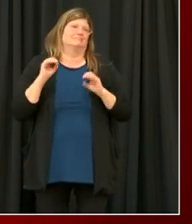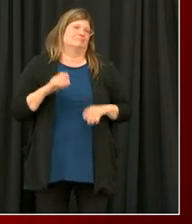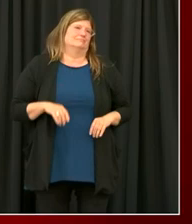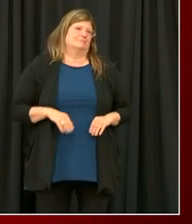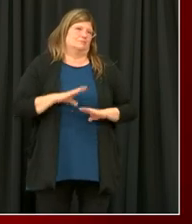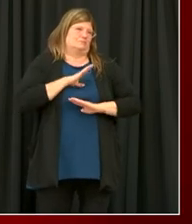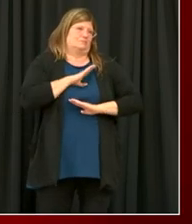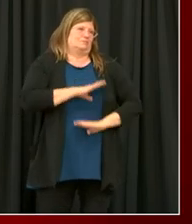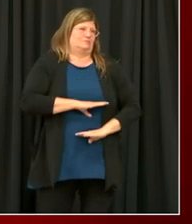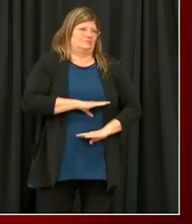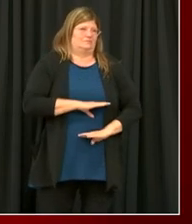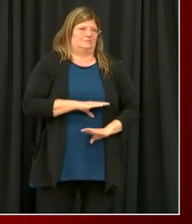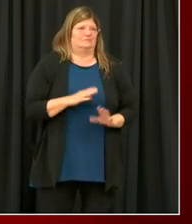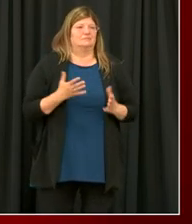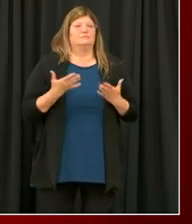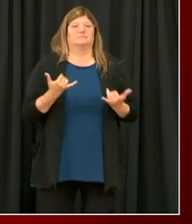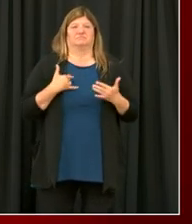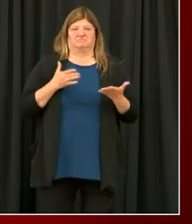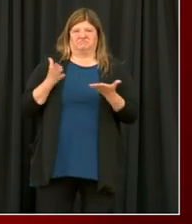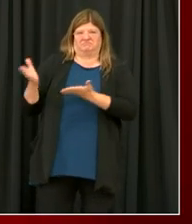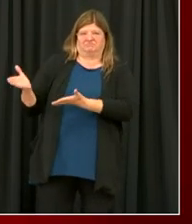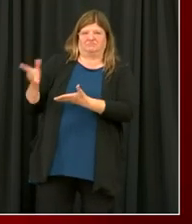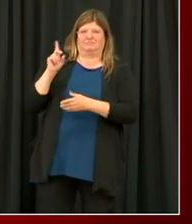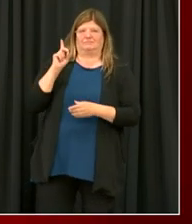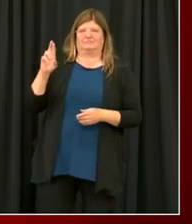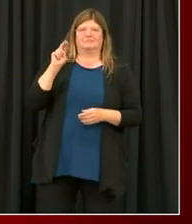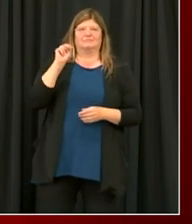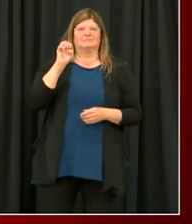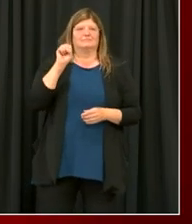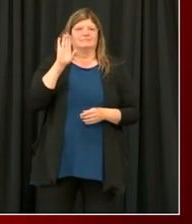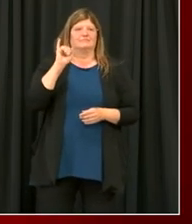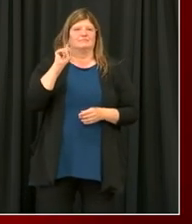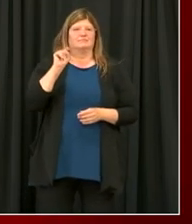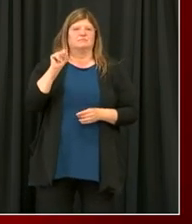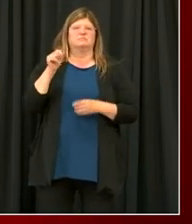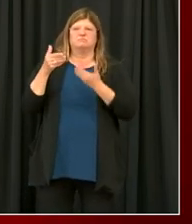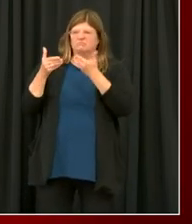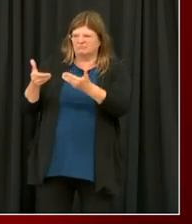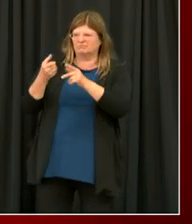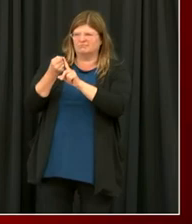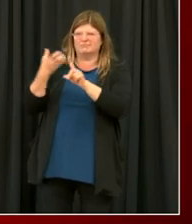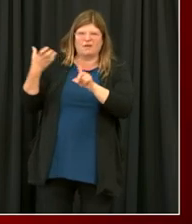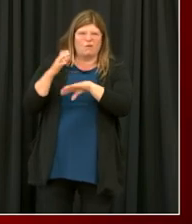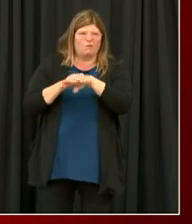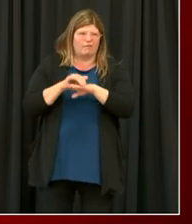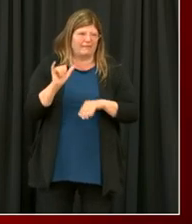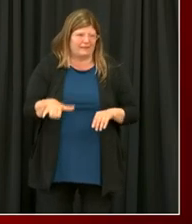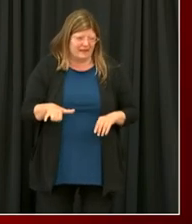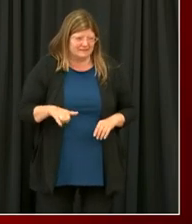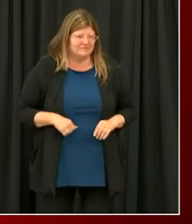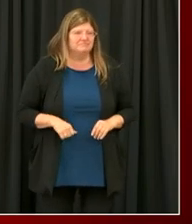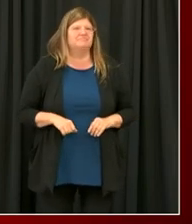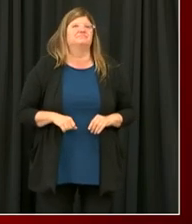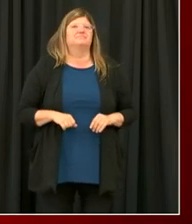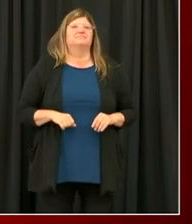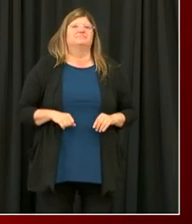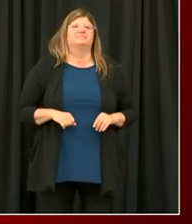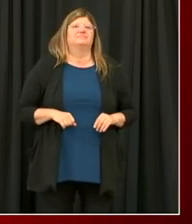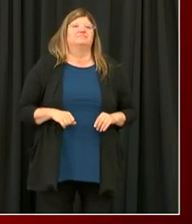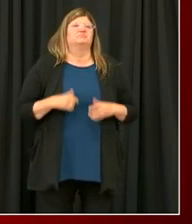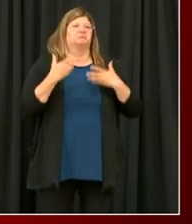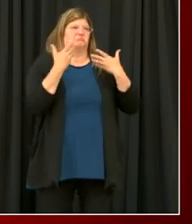And Dr. Nesbitt will be happy to talk a little bit more about the curves that you see before